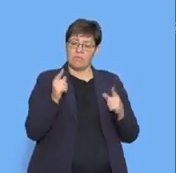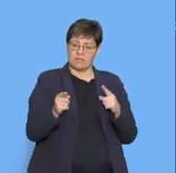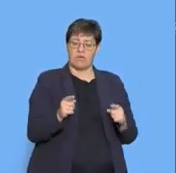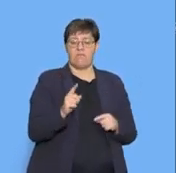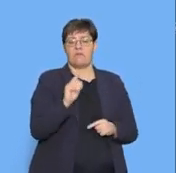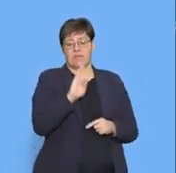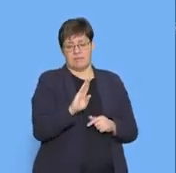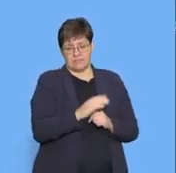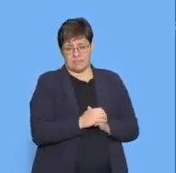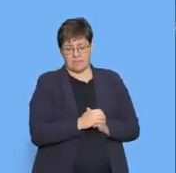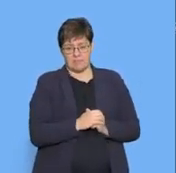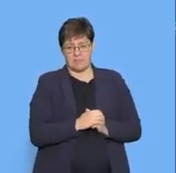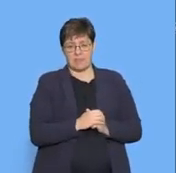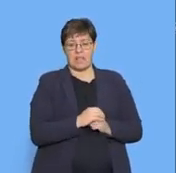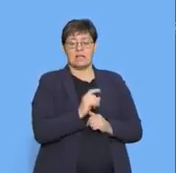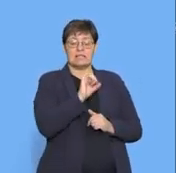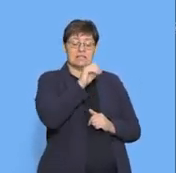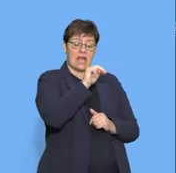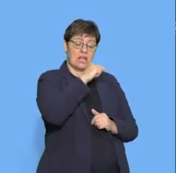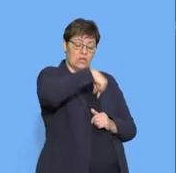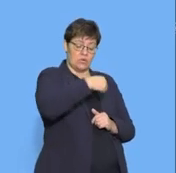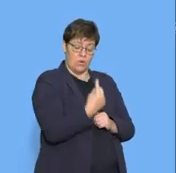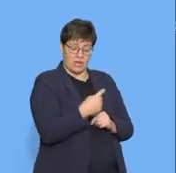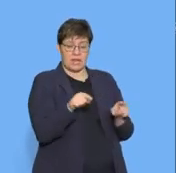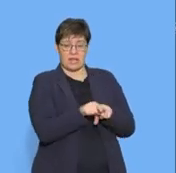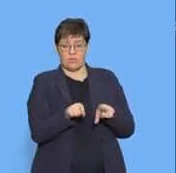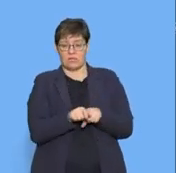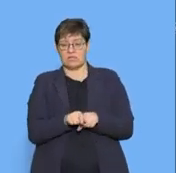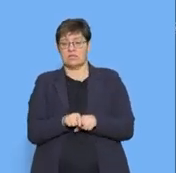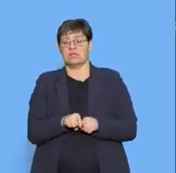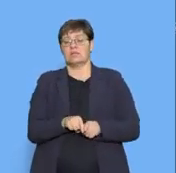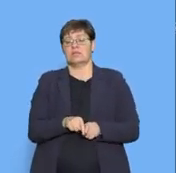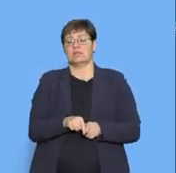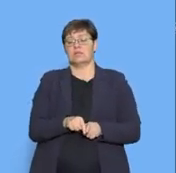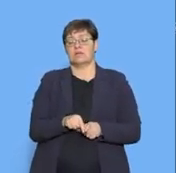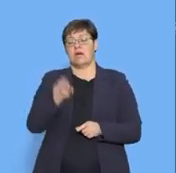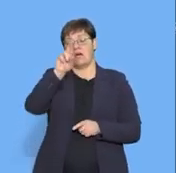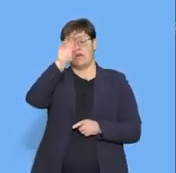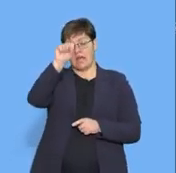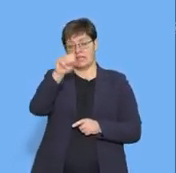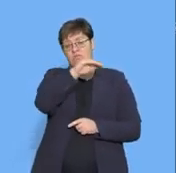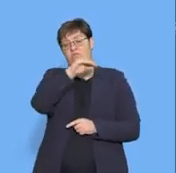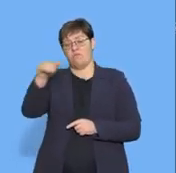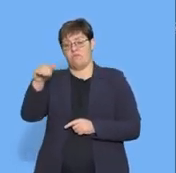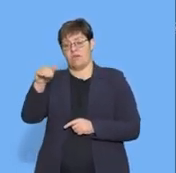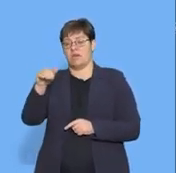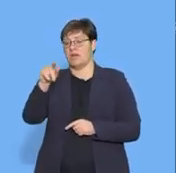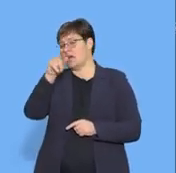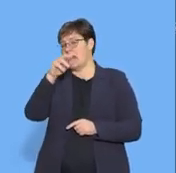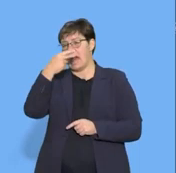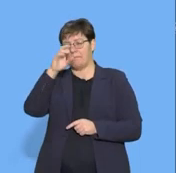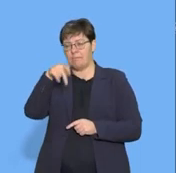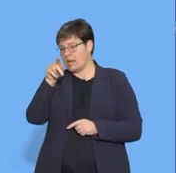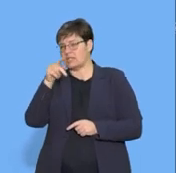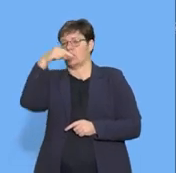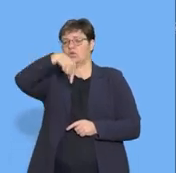so Q1 is a complement of B. Okay, so sine of Q1 is going to be opposite over